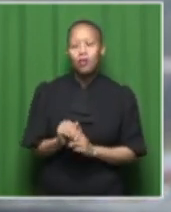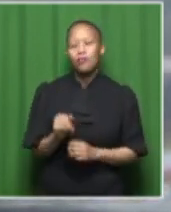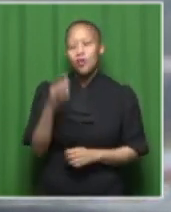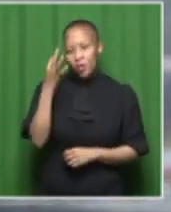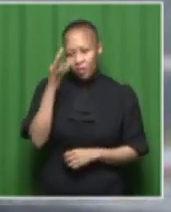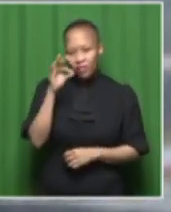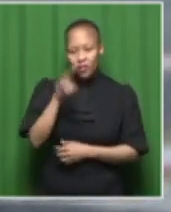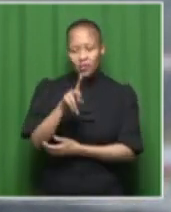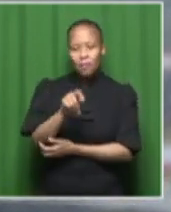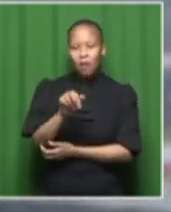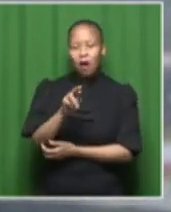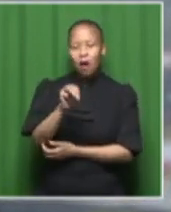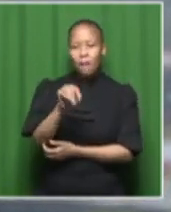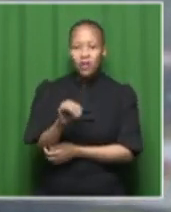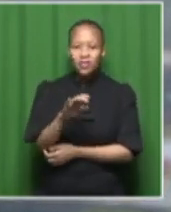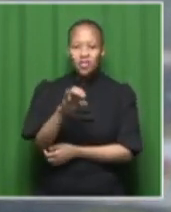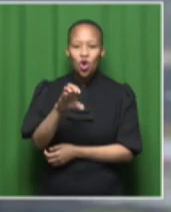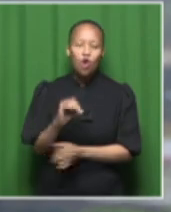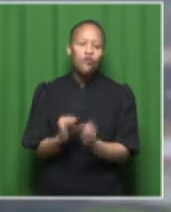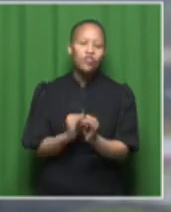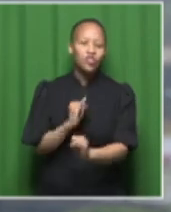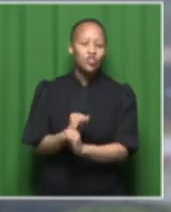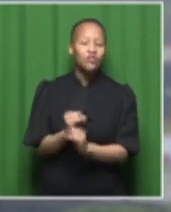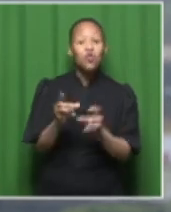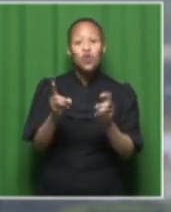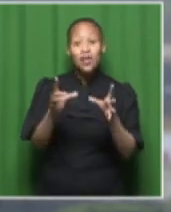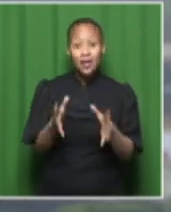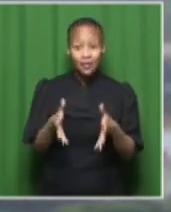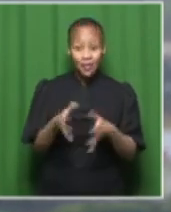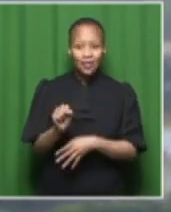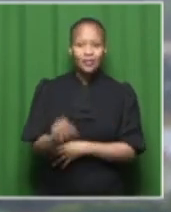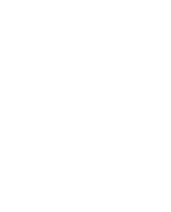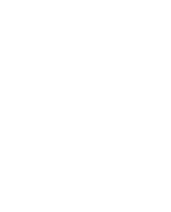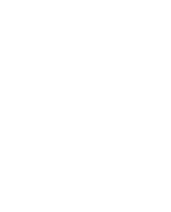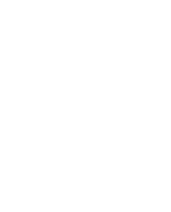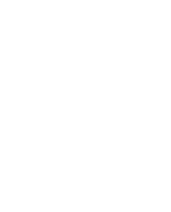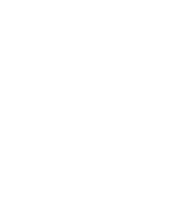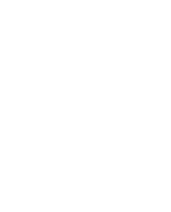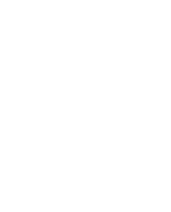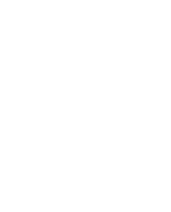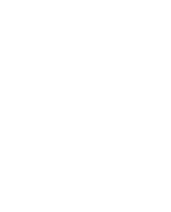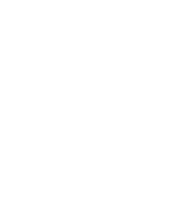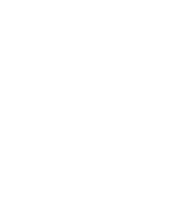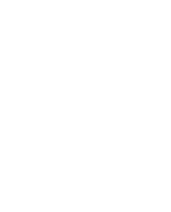Parmi Natesan, CEO of the Institute of Directors in South Africa.